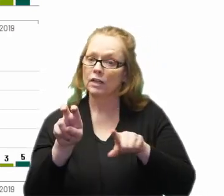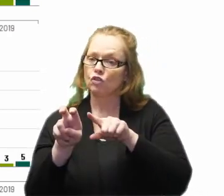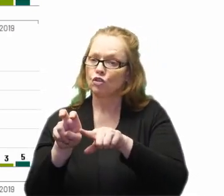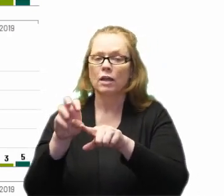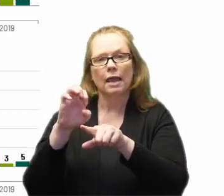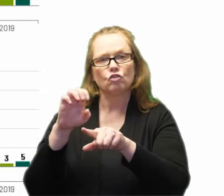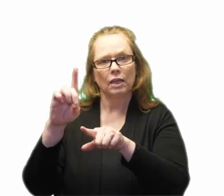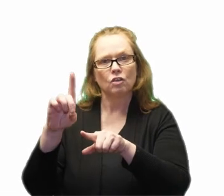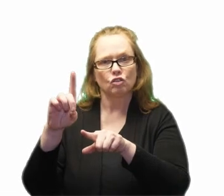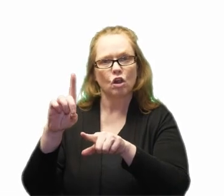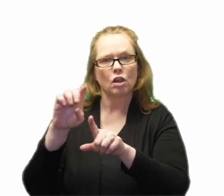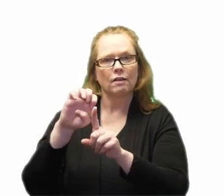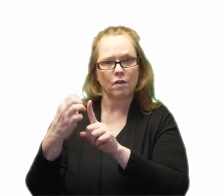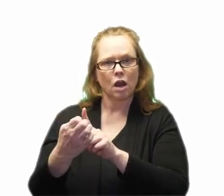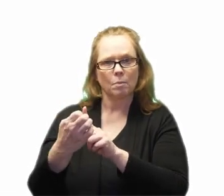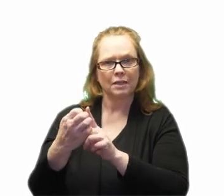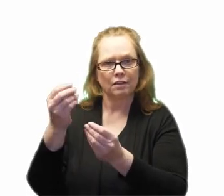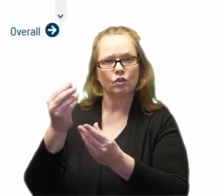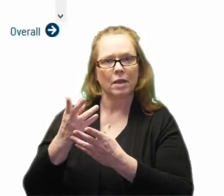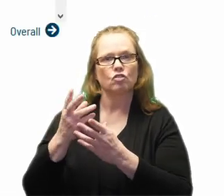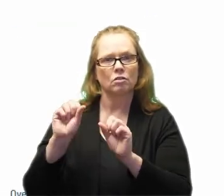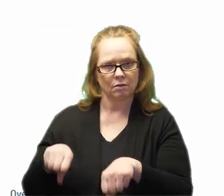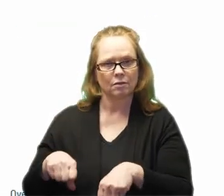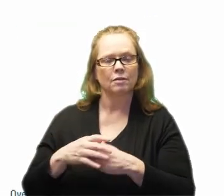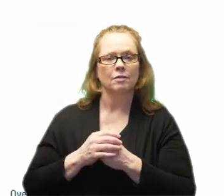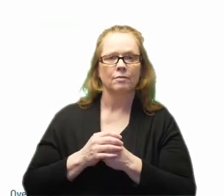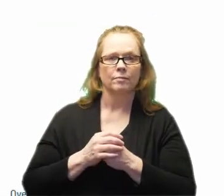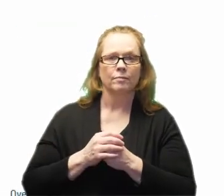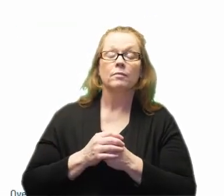the educational environment information.